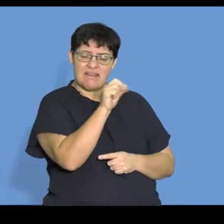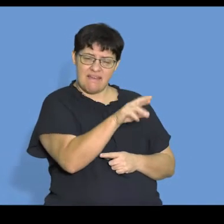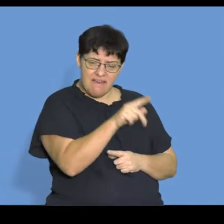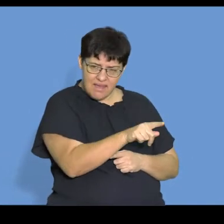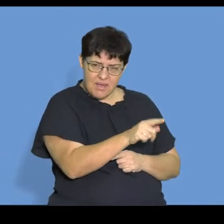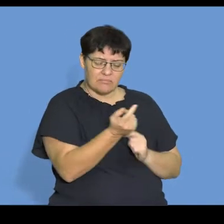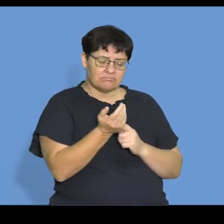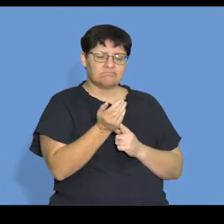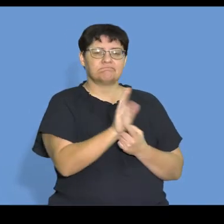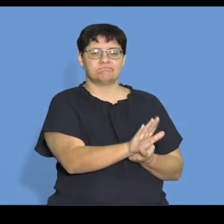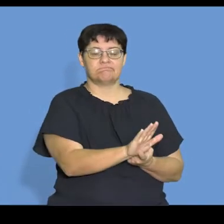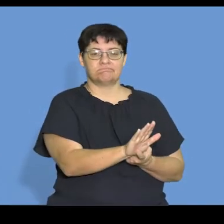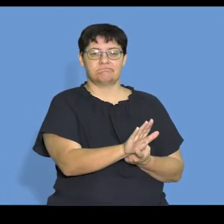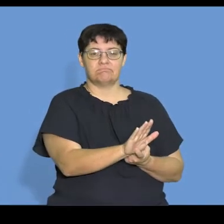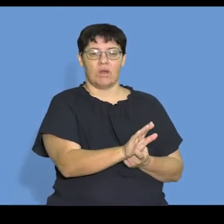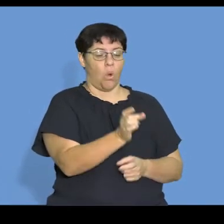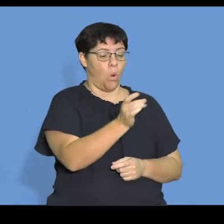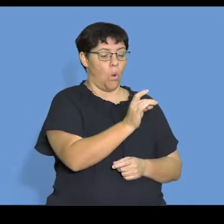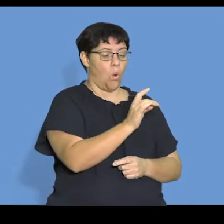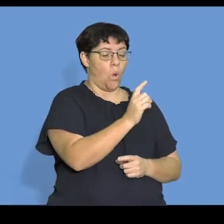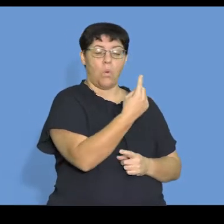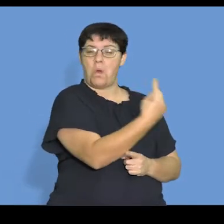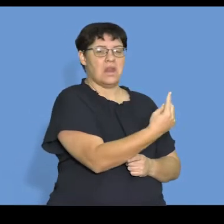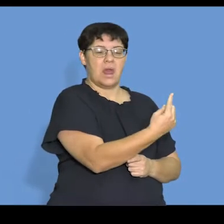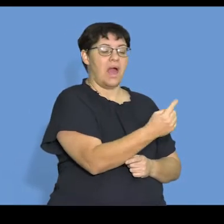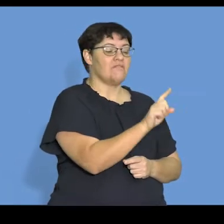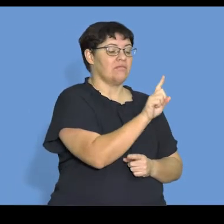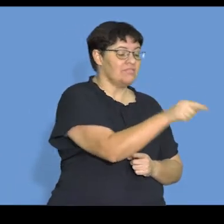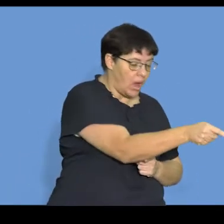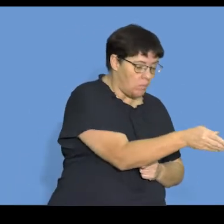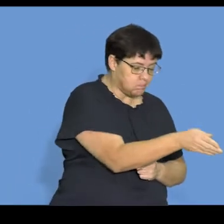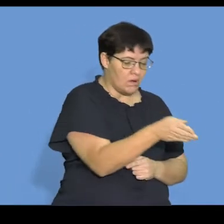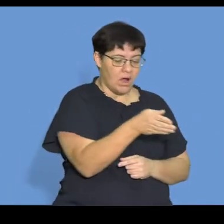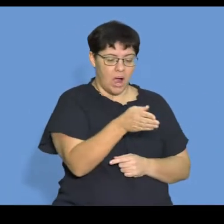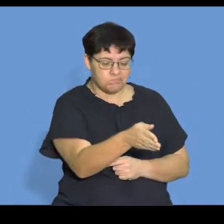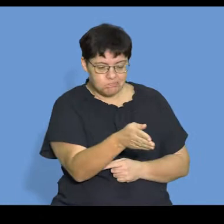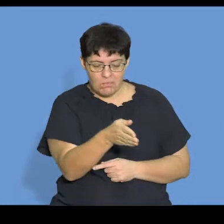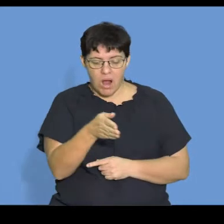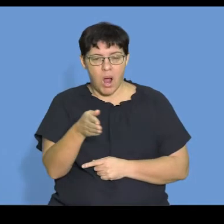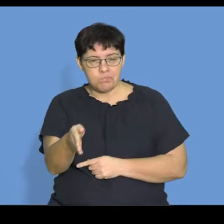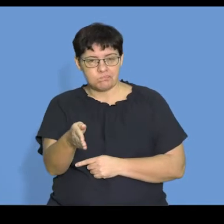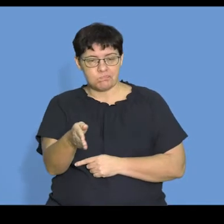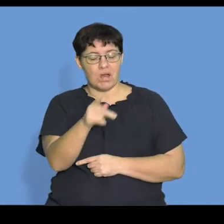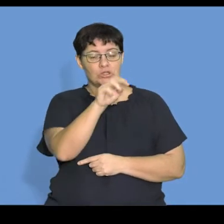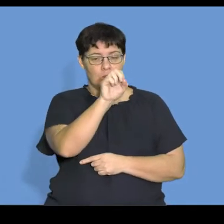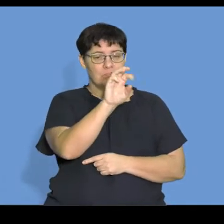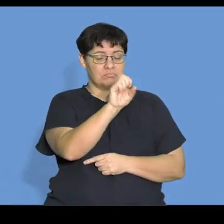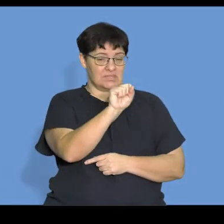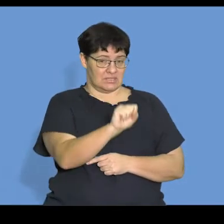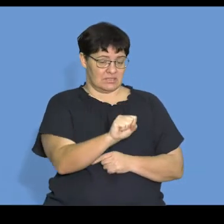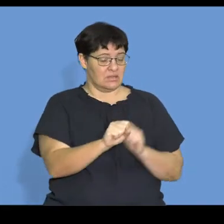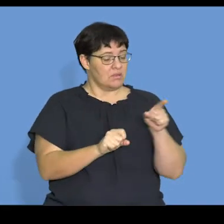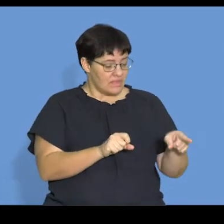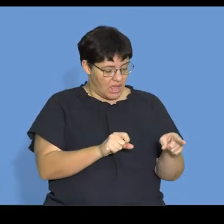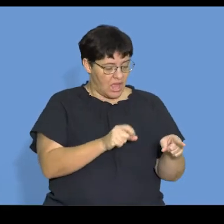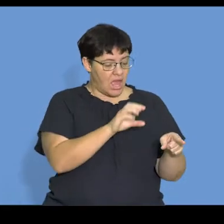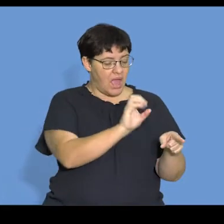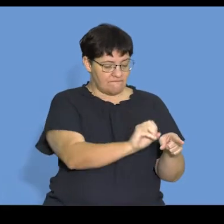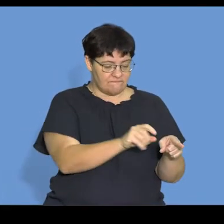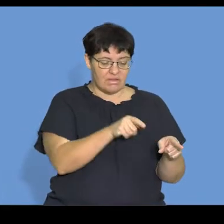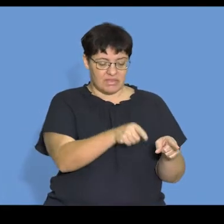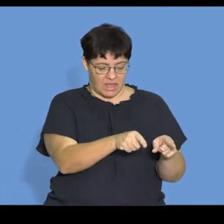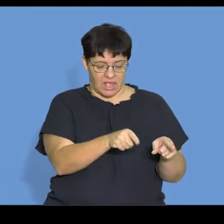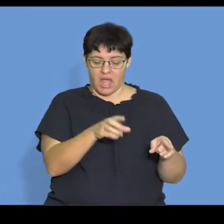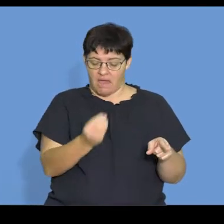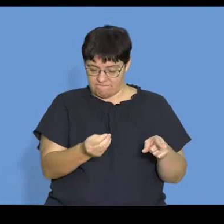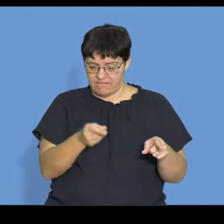appears more than once in 2 or more terms. Now when we say it appears more than once in 2 or more